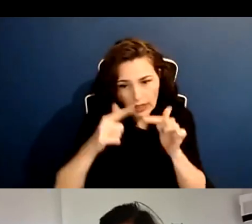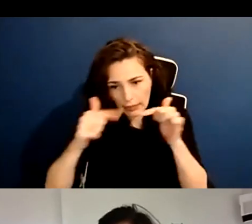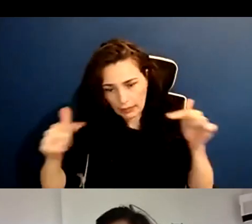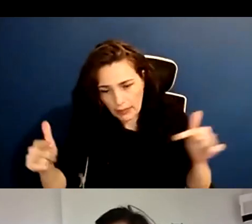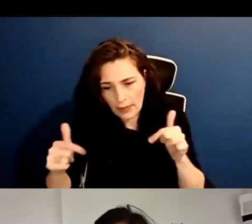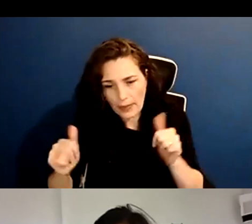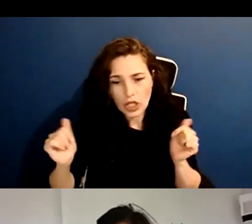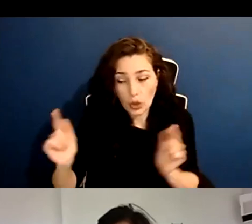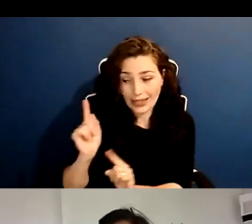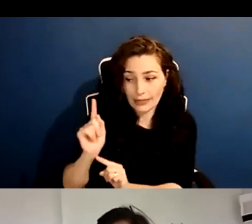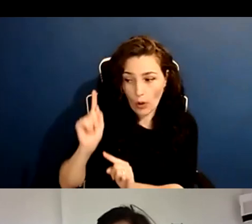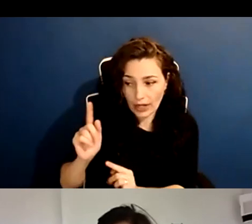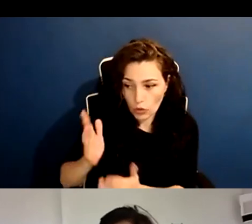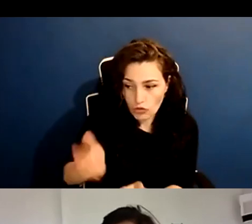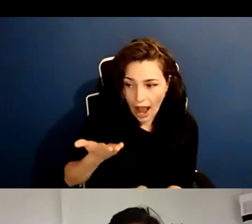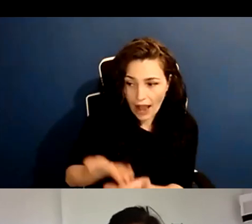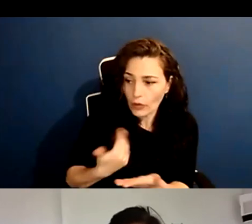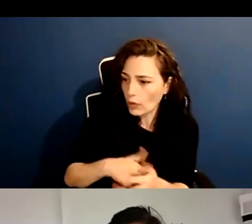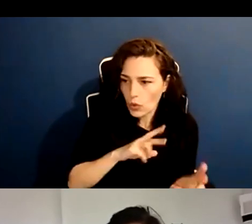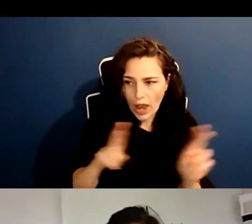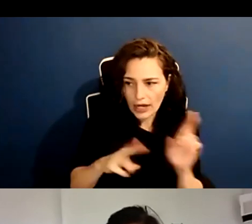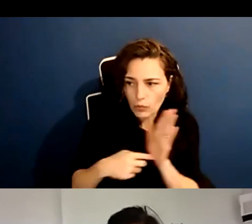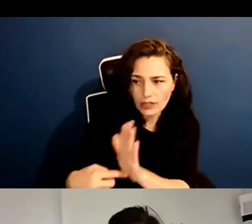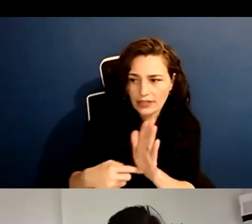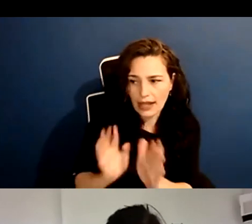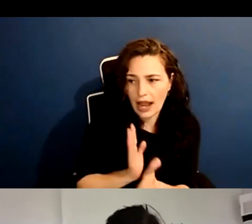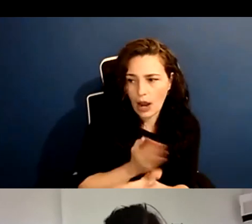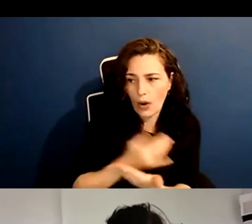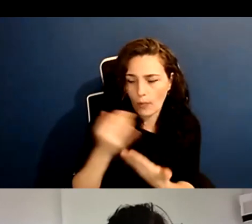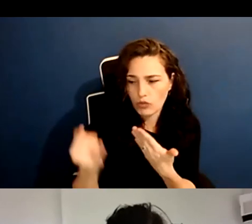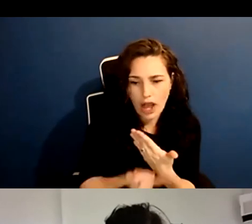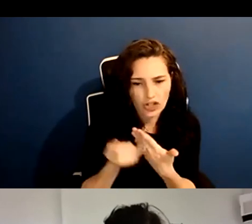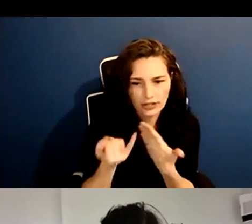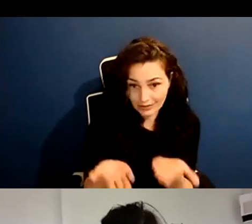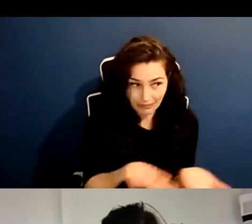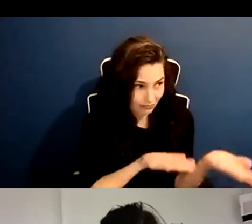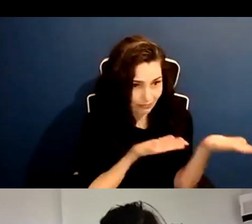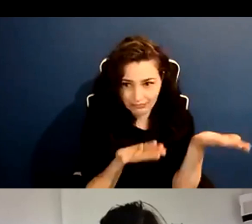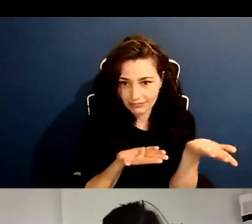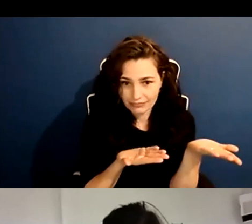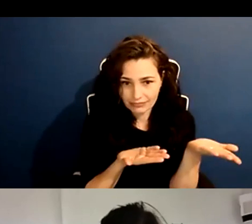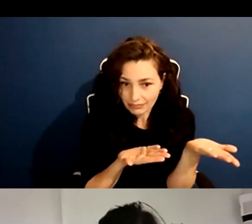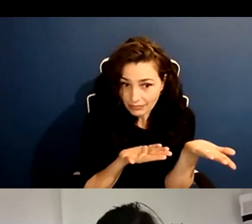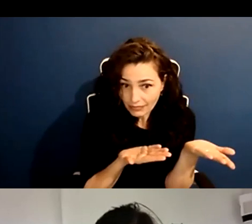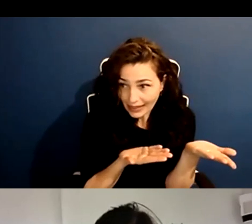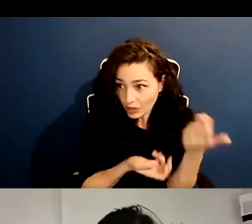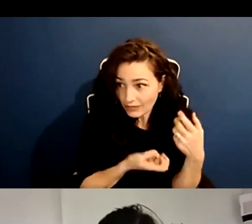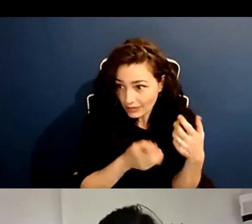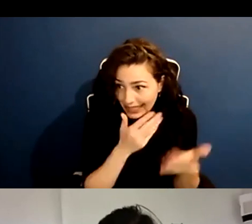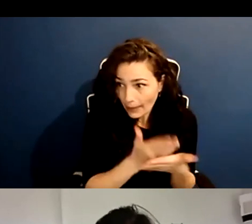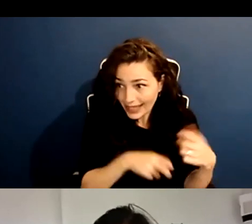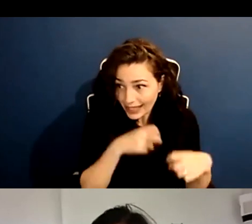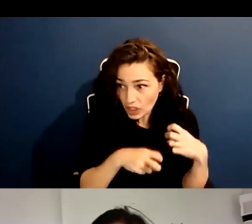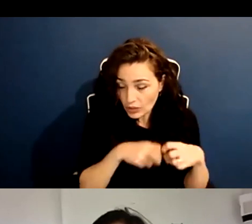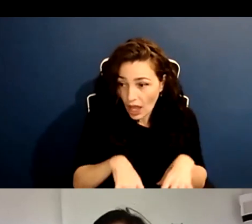we were ready and we could present our project as being kind of, you know, the issues of colonialism